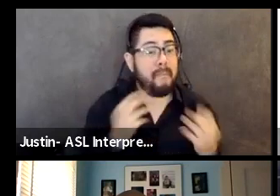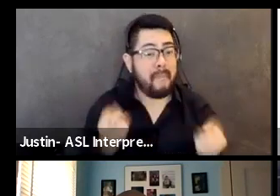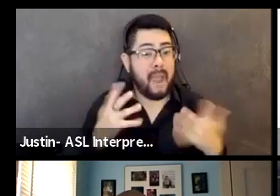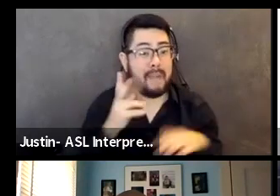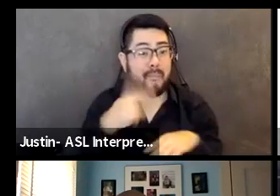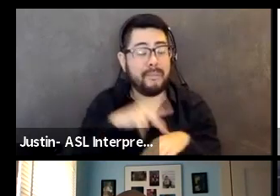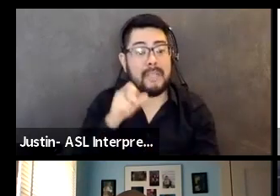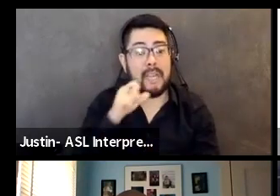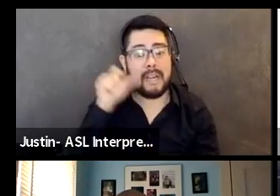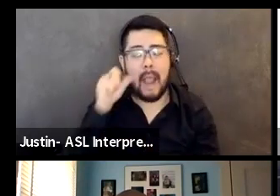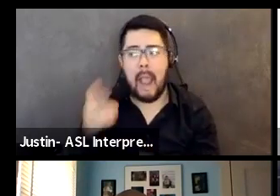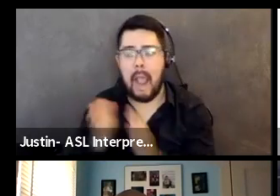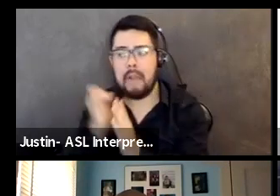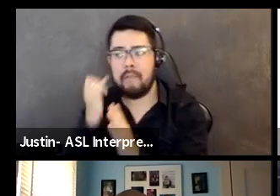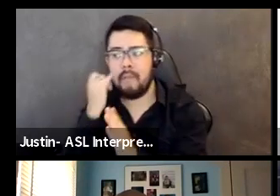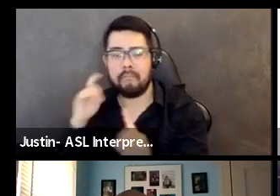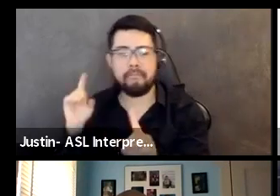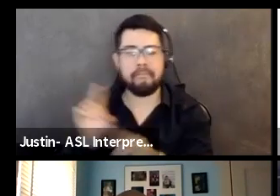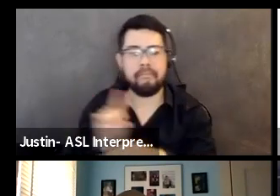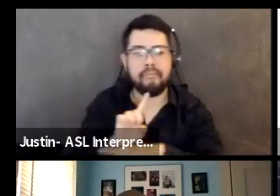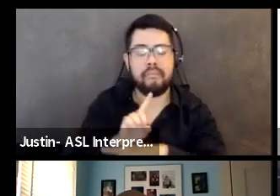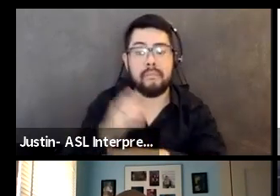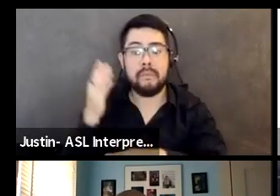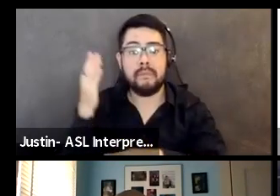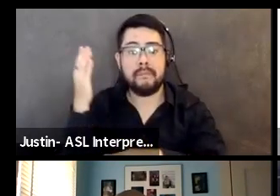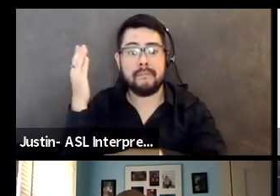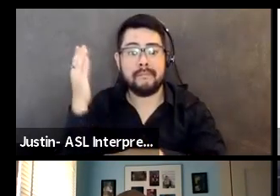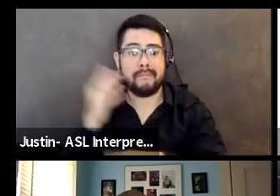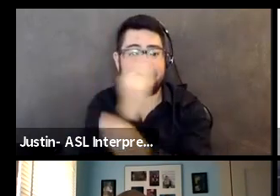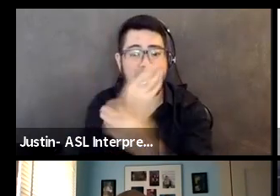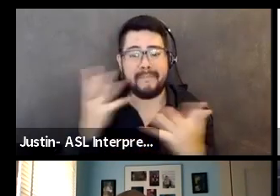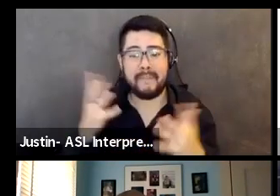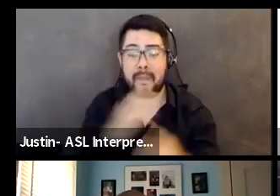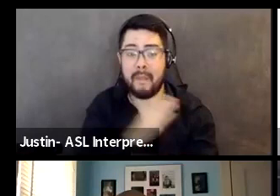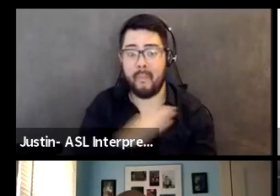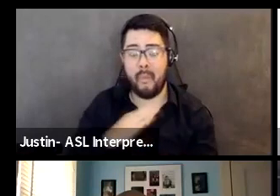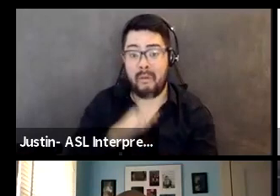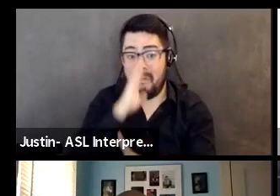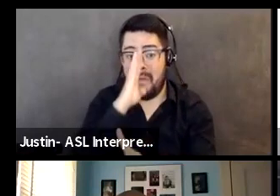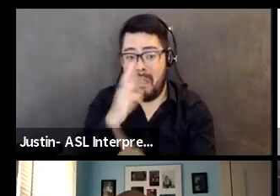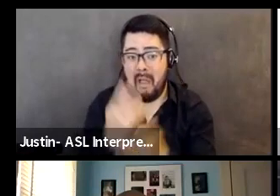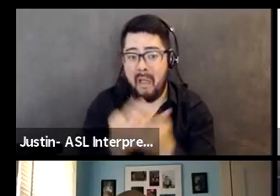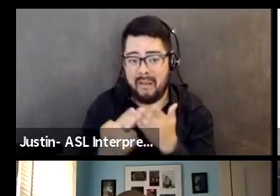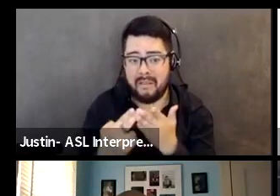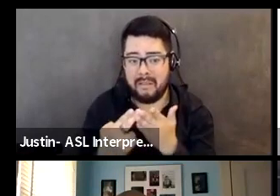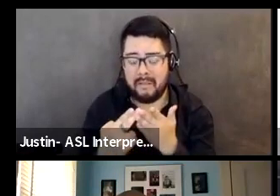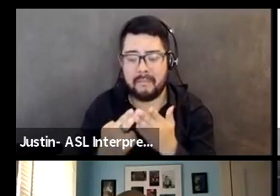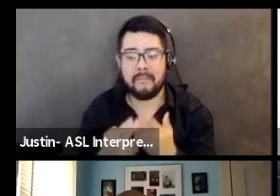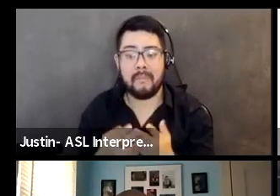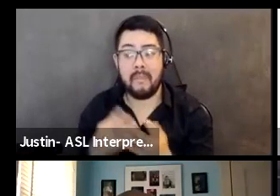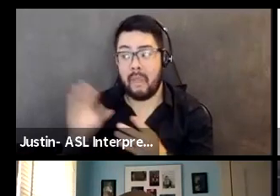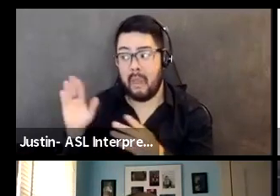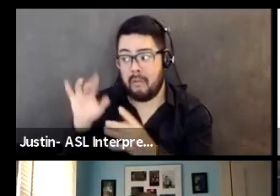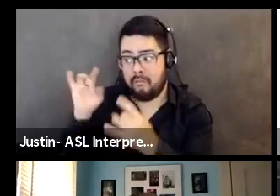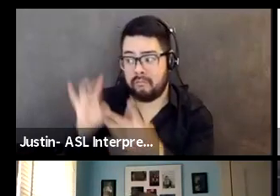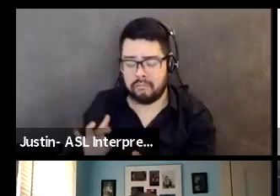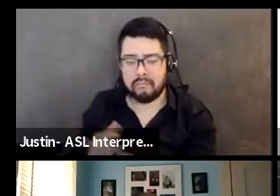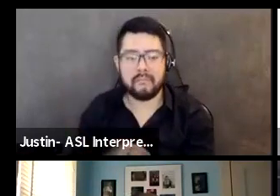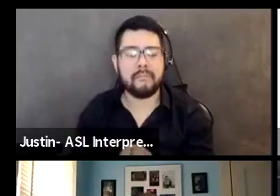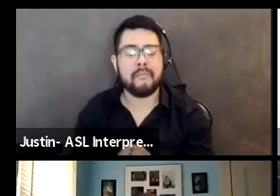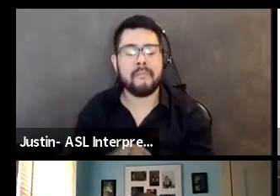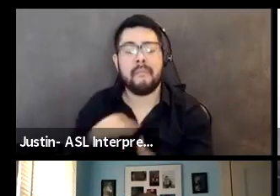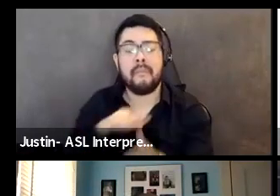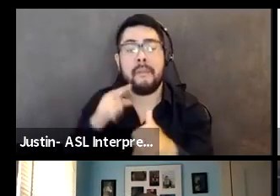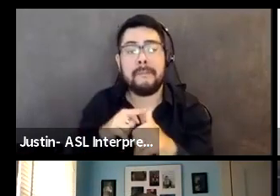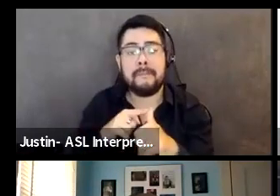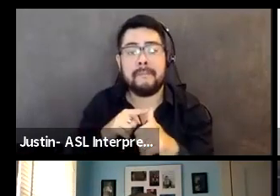if they could speak to the board frankly and openly what would they say and the following is an amalgamation